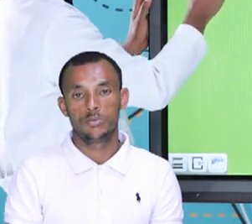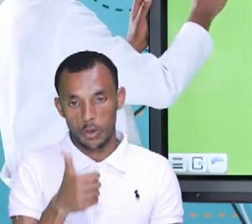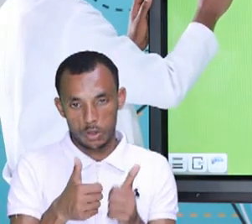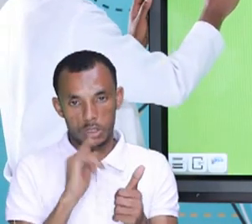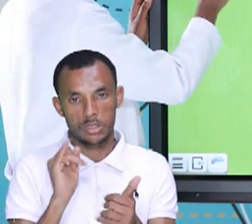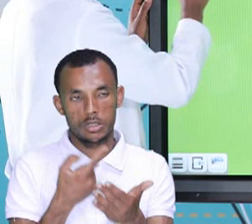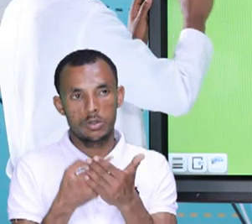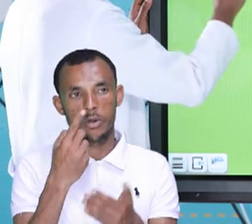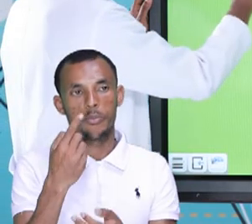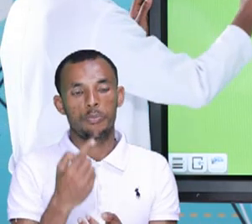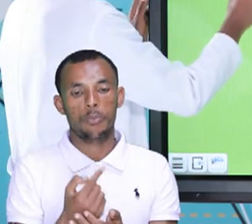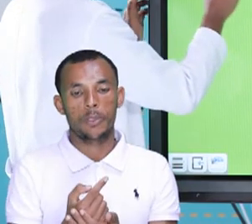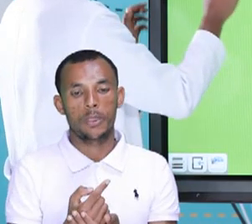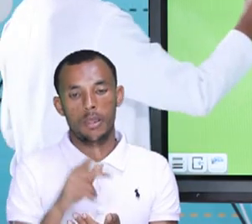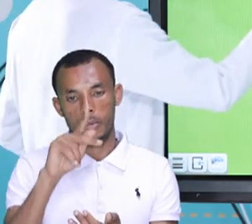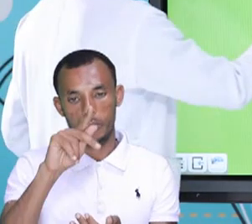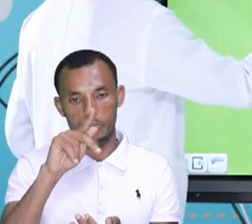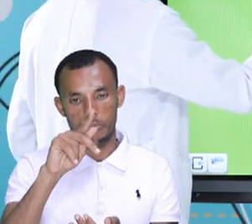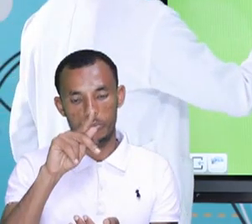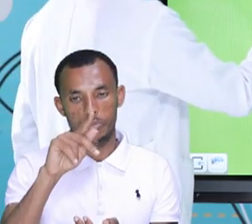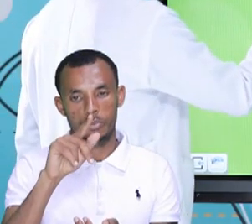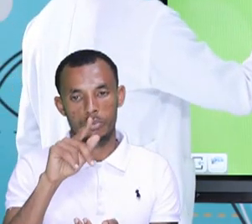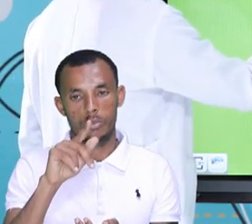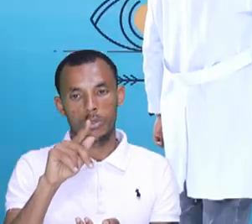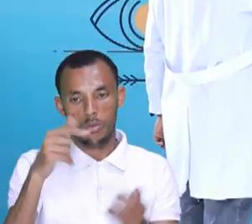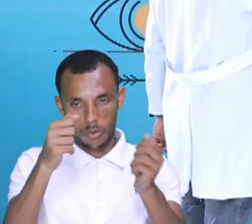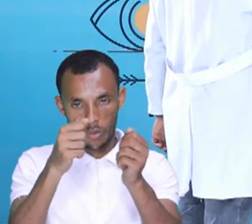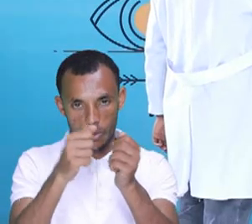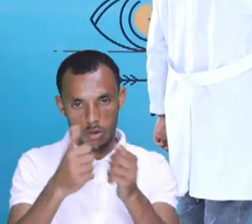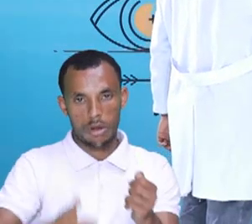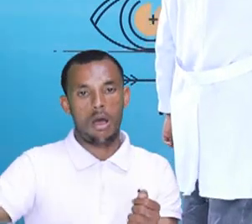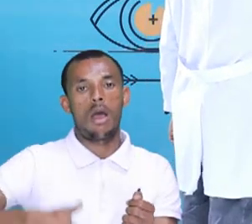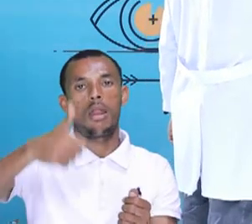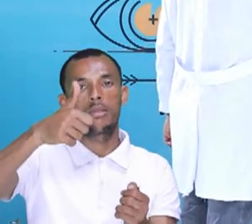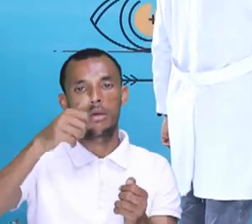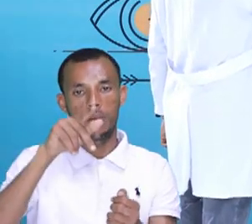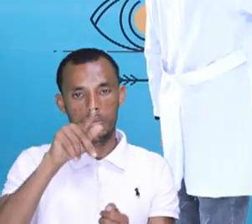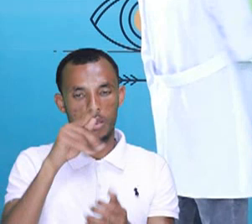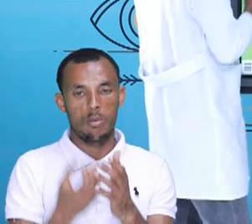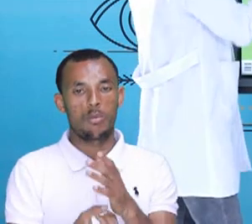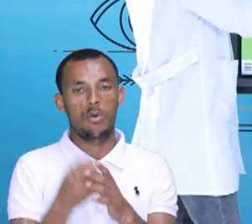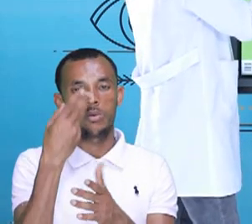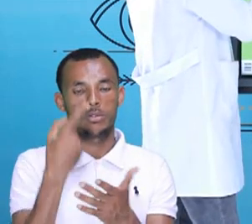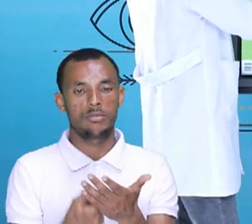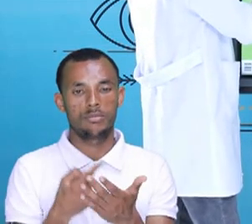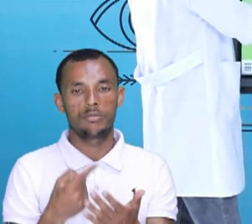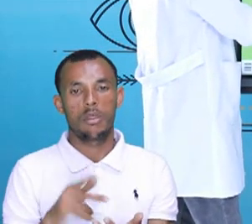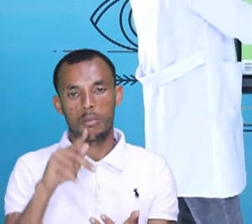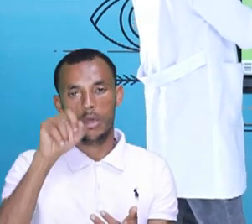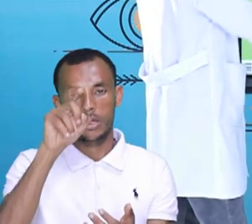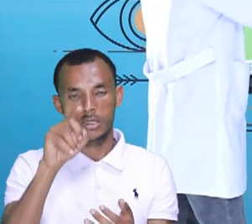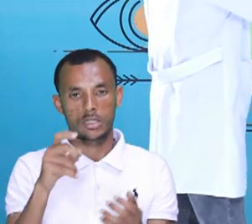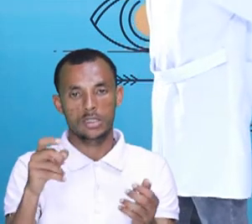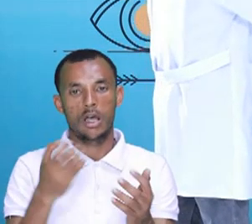which is this one. P with another P produces this one. PX